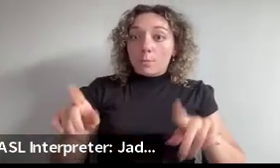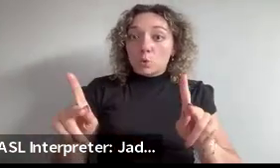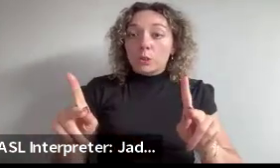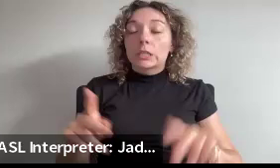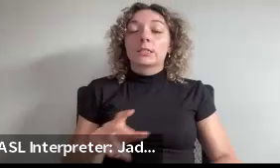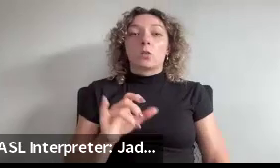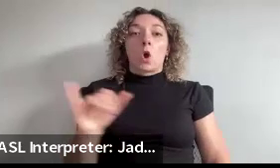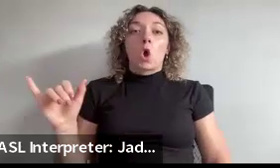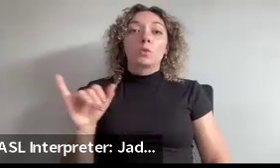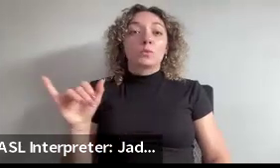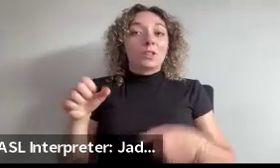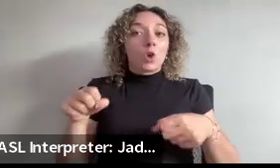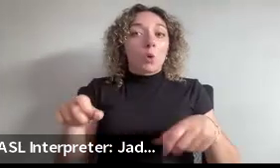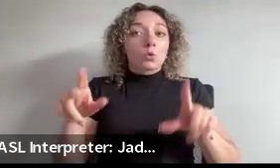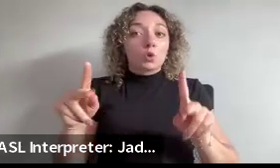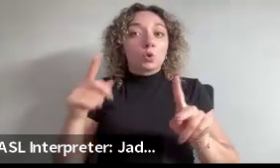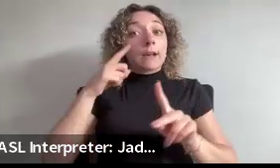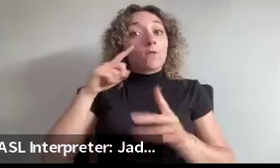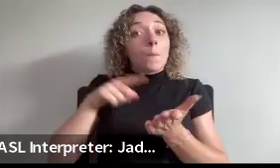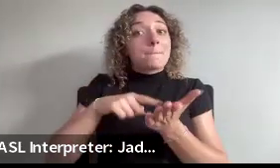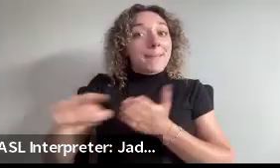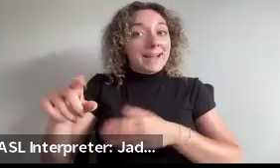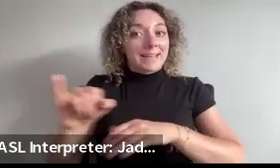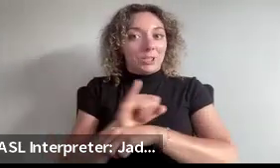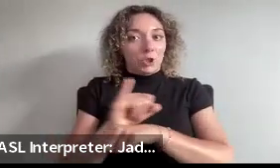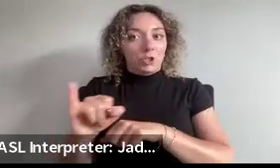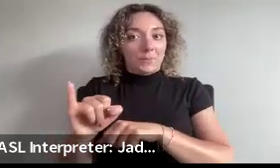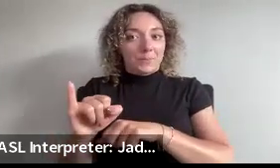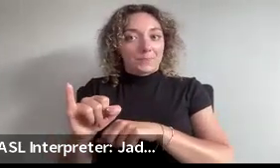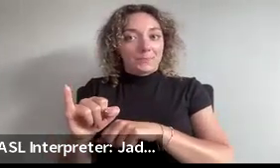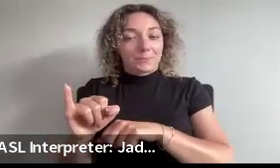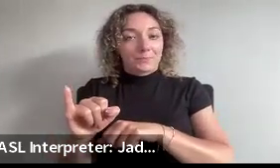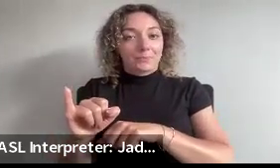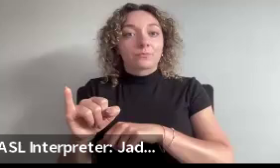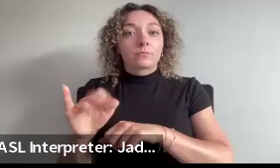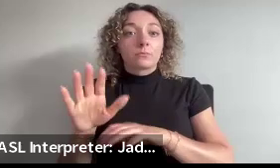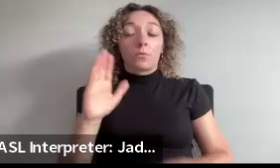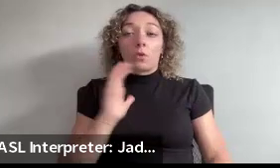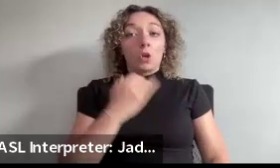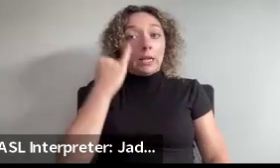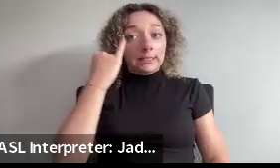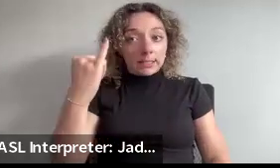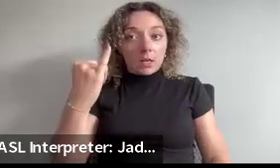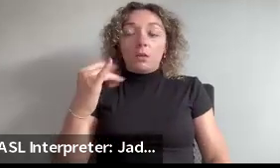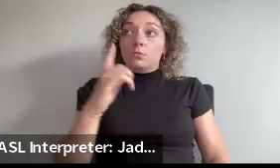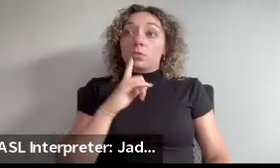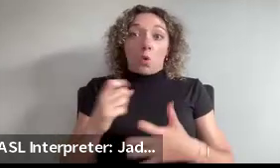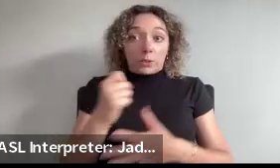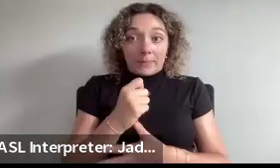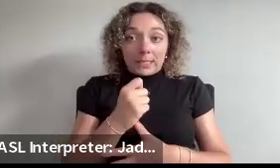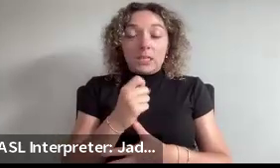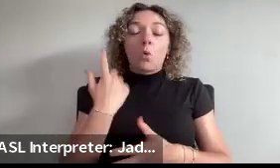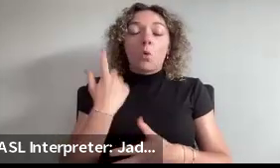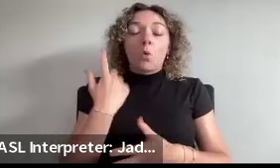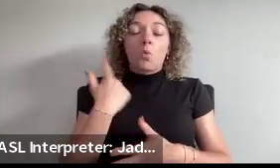well as opportunities for paid internships. So the idea is that ultimately we would love